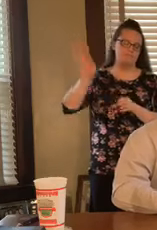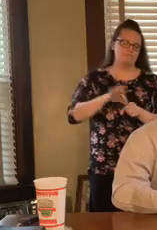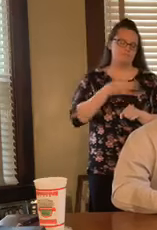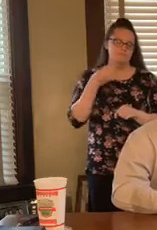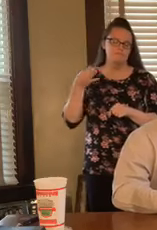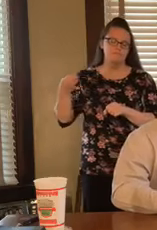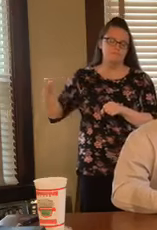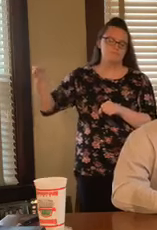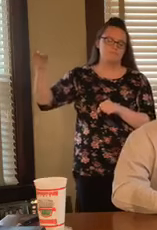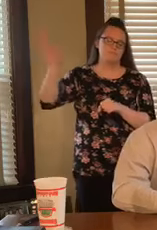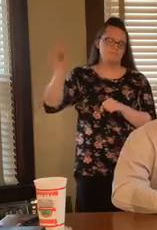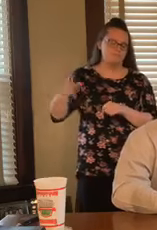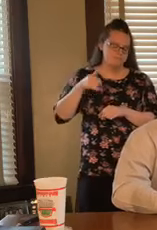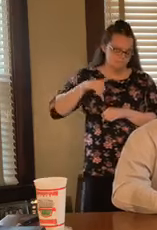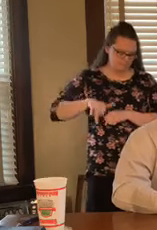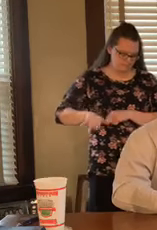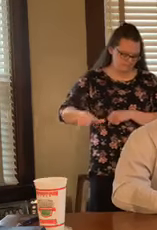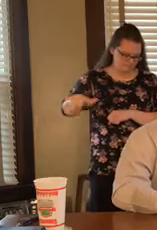unending.